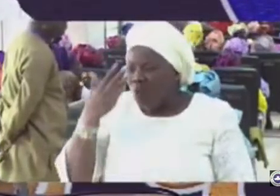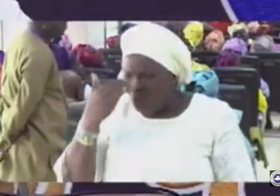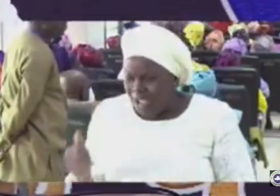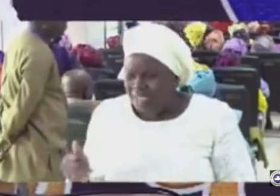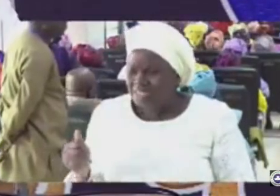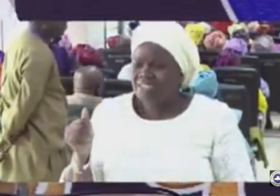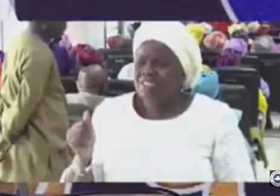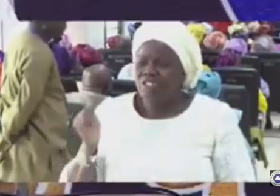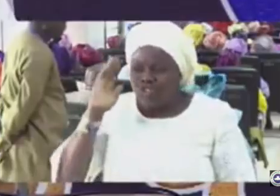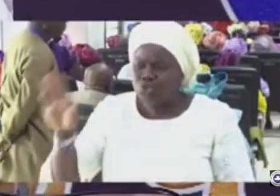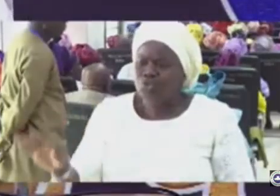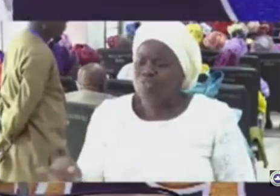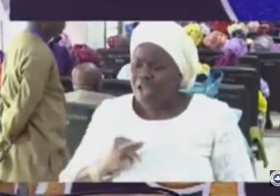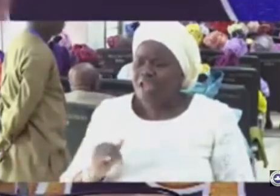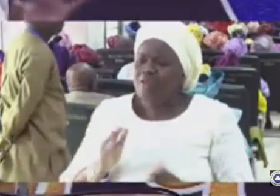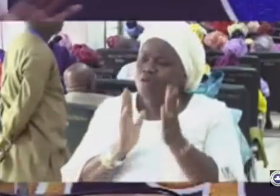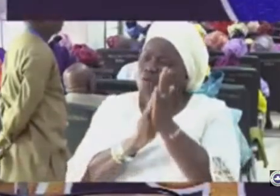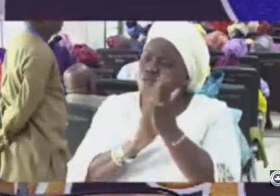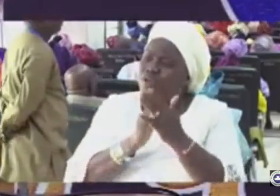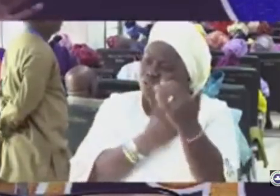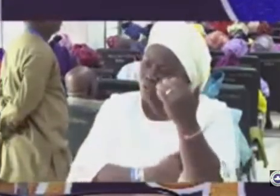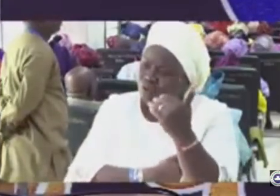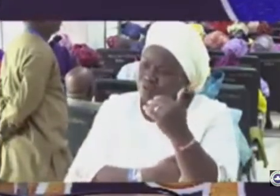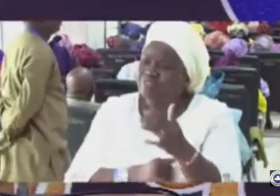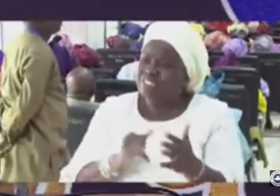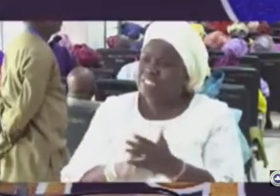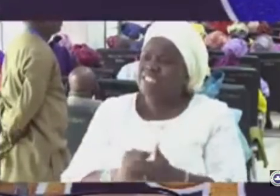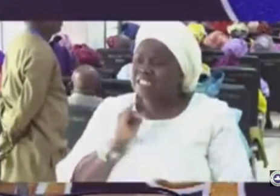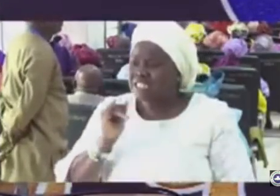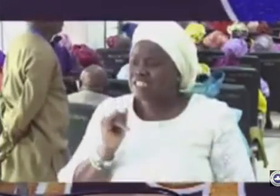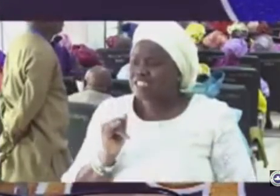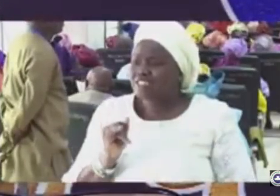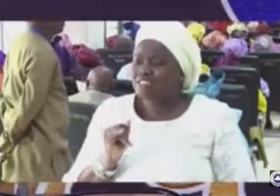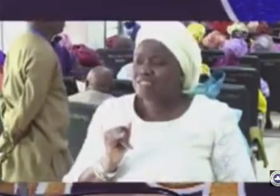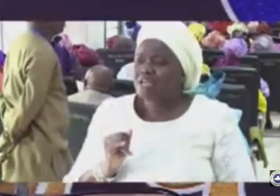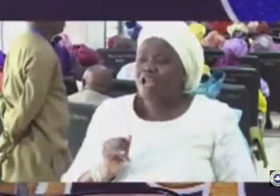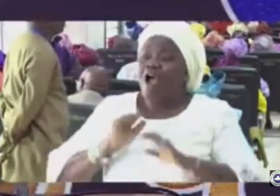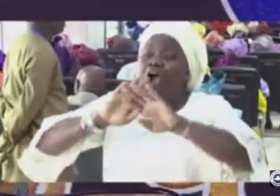I praise God. We know we need, we must praise